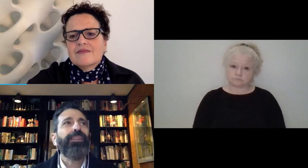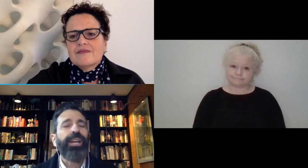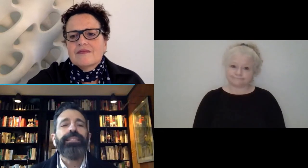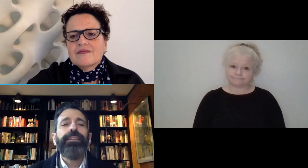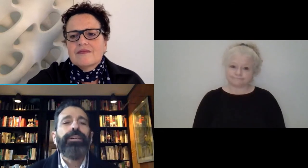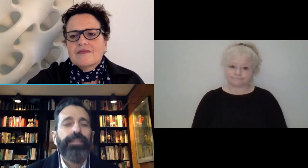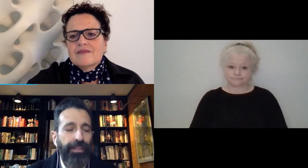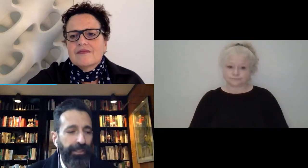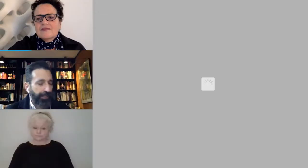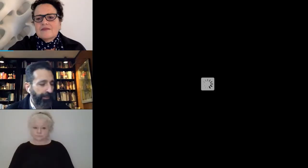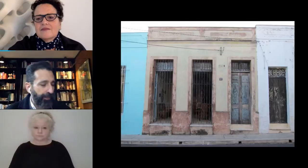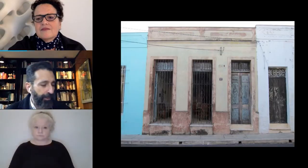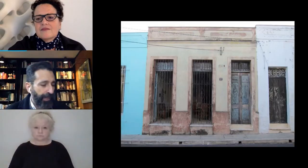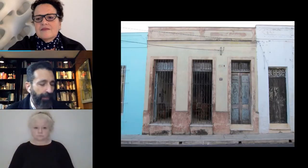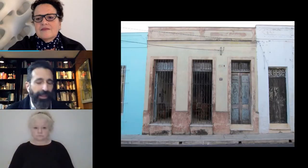But what I did was,